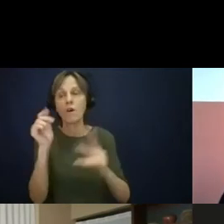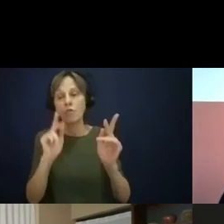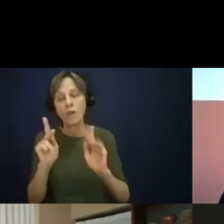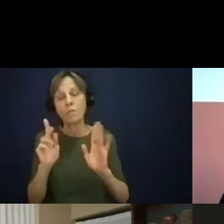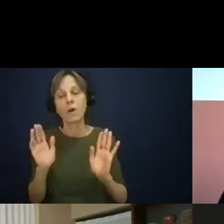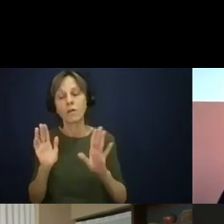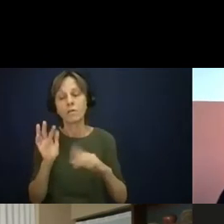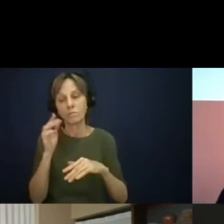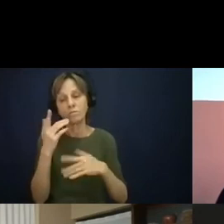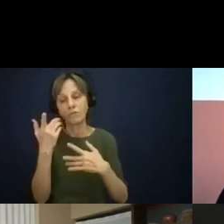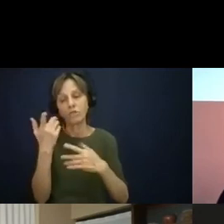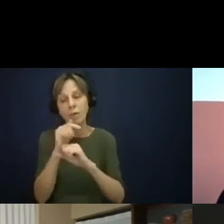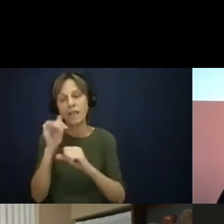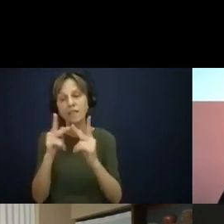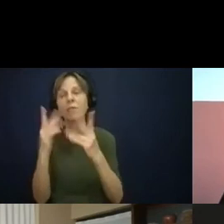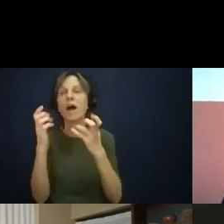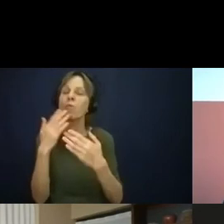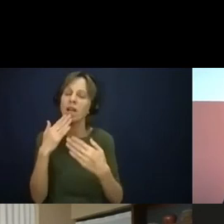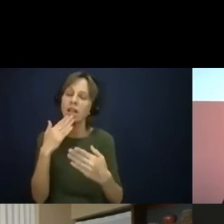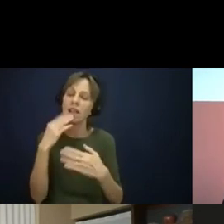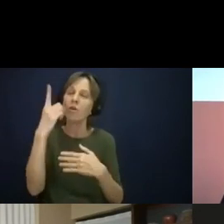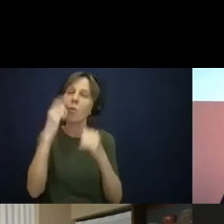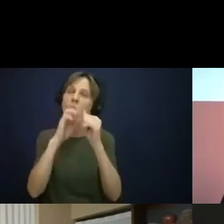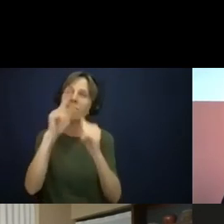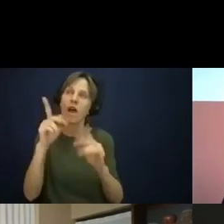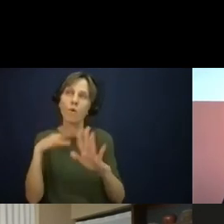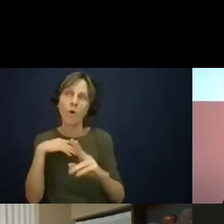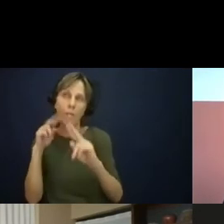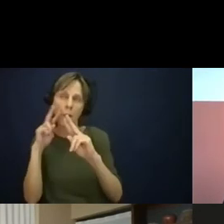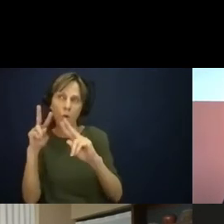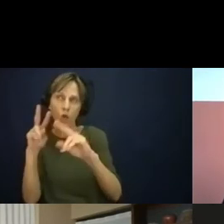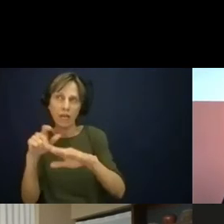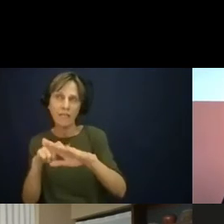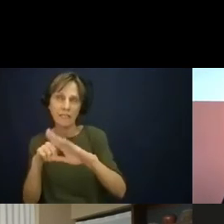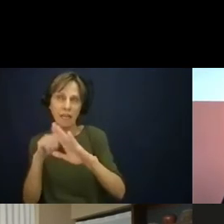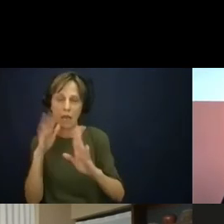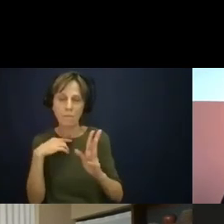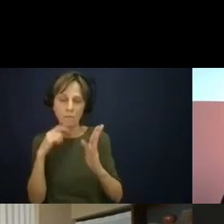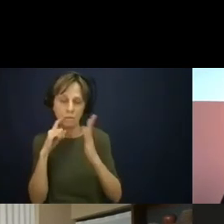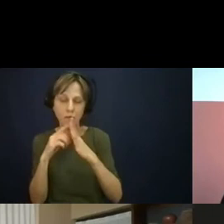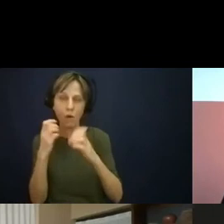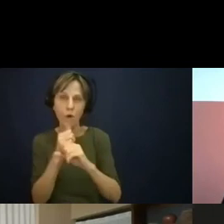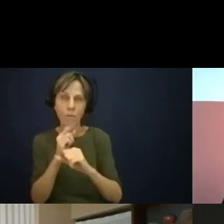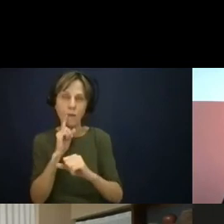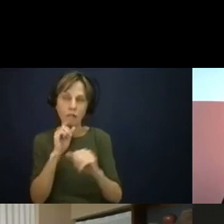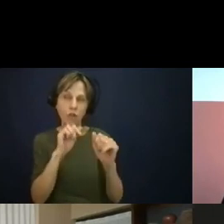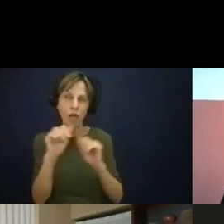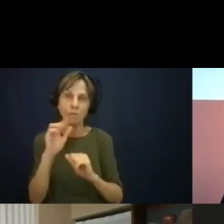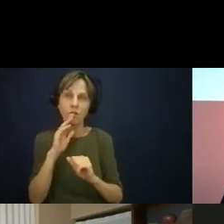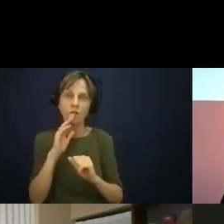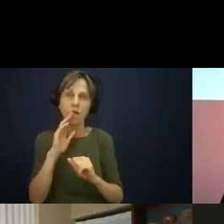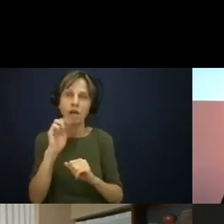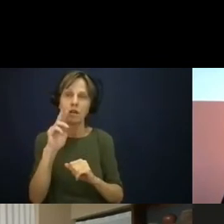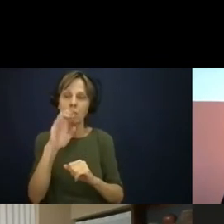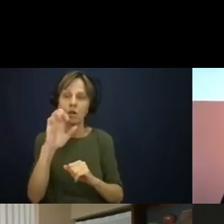that. And just one quick follow-up, and I am looking at time. Also, I'm just recognizing, I want to make sure I get to Marcella. And for